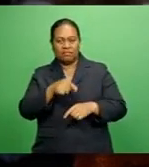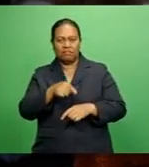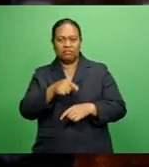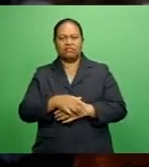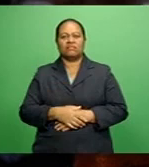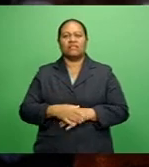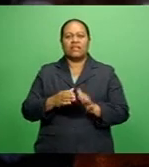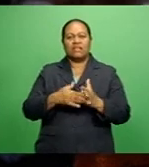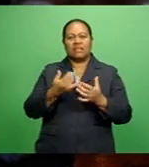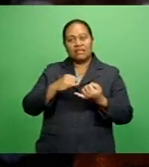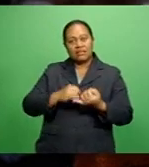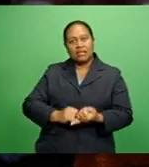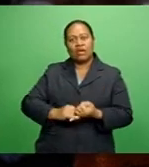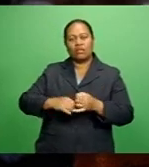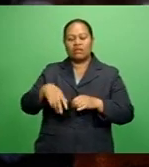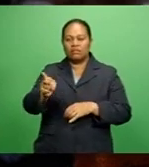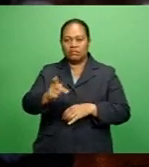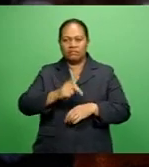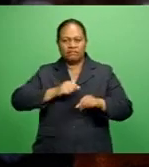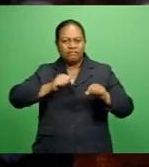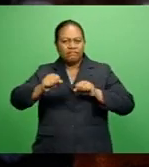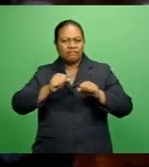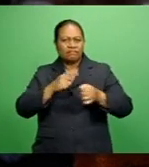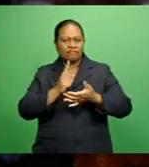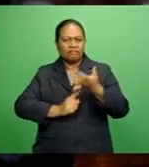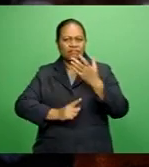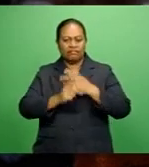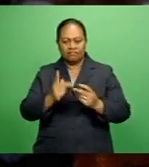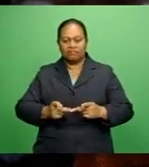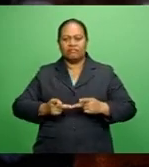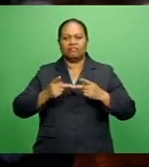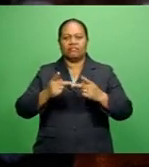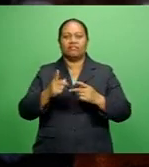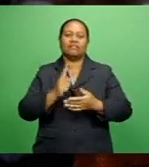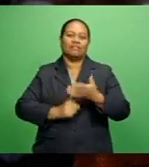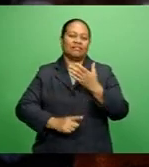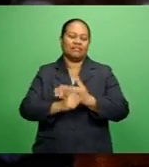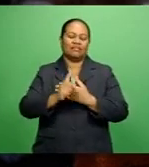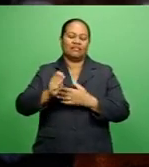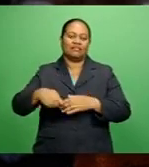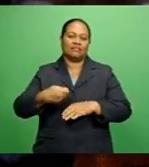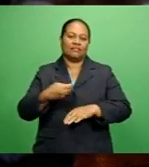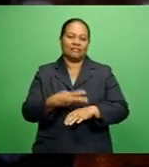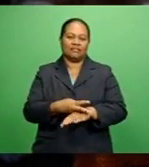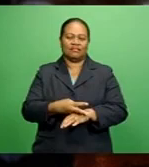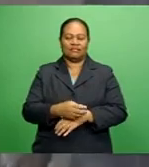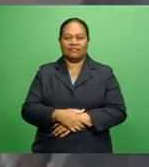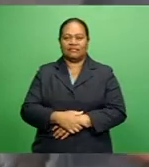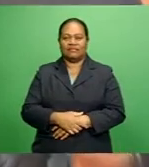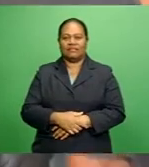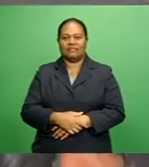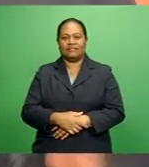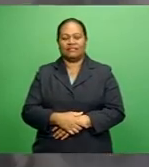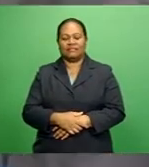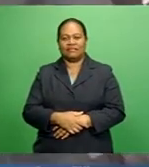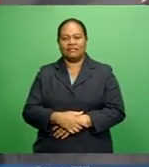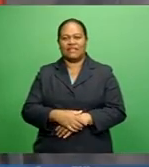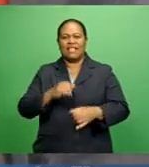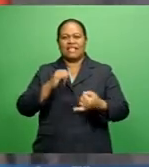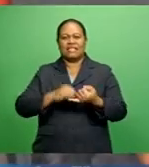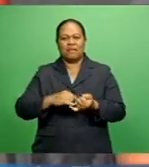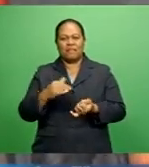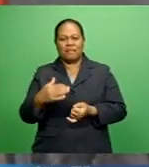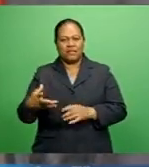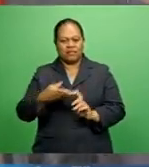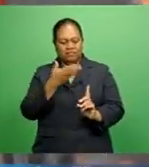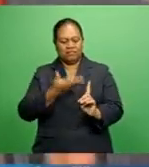Rattusukuna in the South Pacific boxing promotion in the super middleweight contest next month. Karlaini Tavi reports. Sebastian Singh